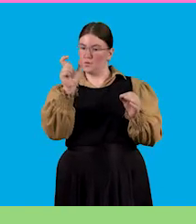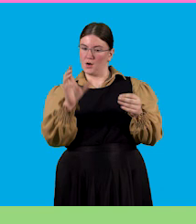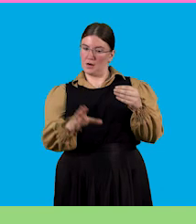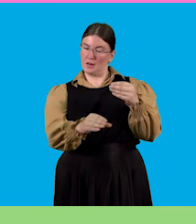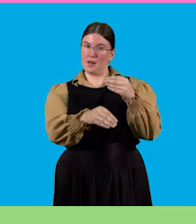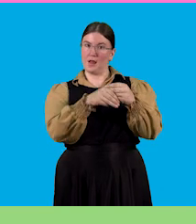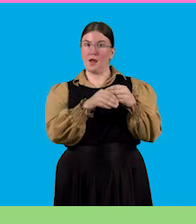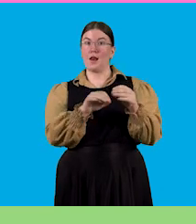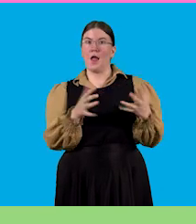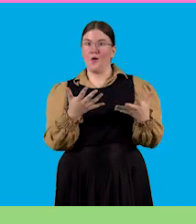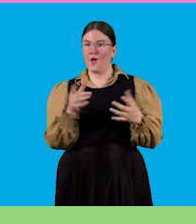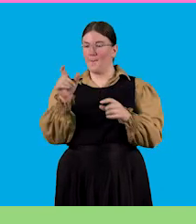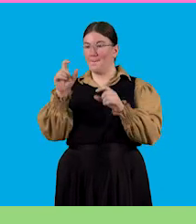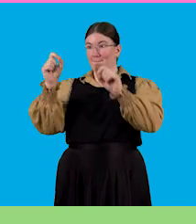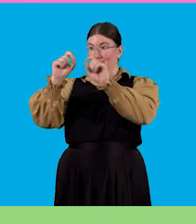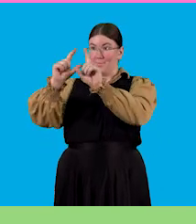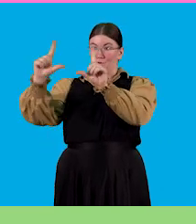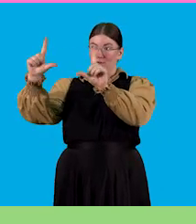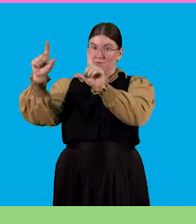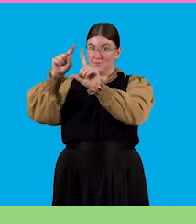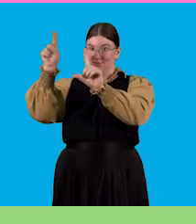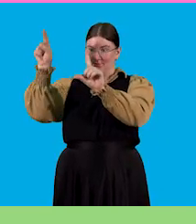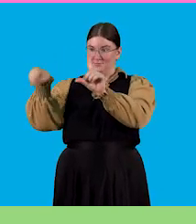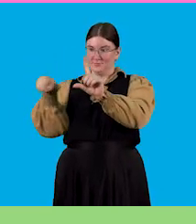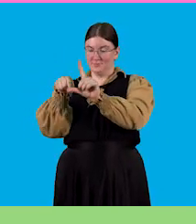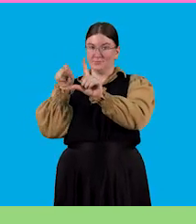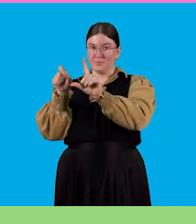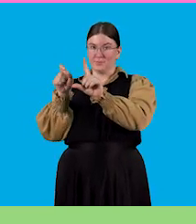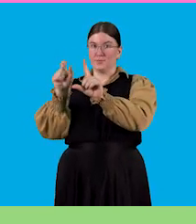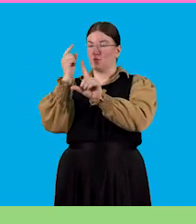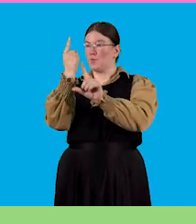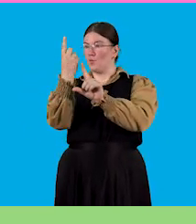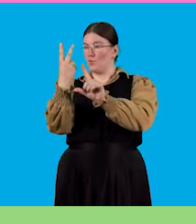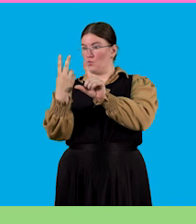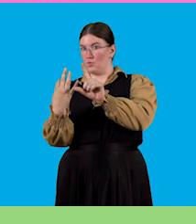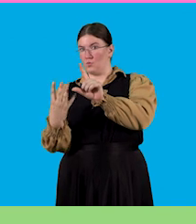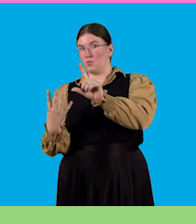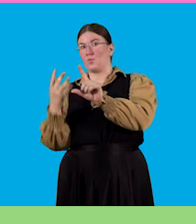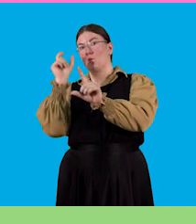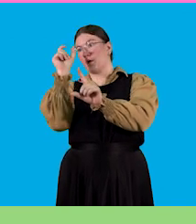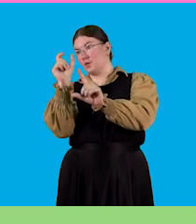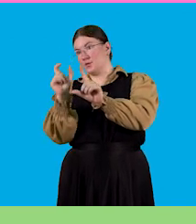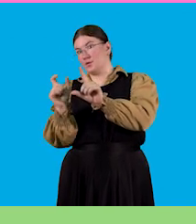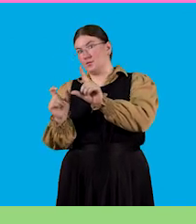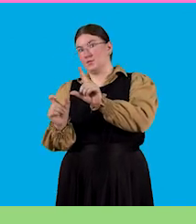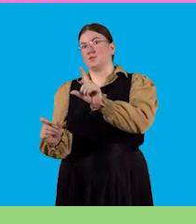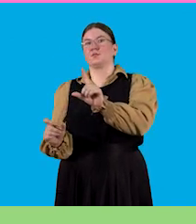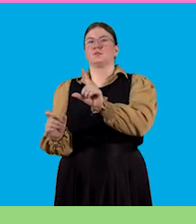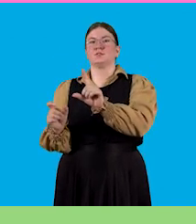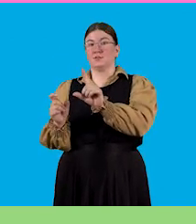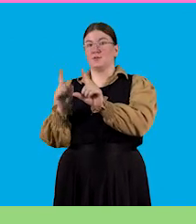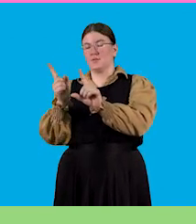in the box. So in the box we have the following words: cervix, copulation, fallopian